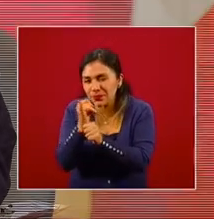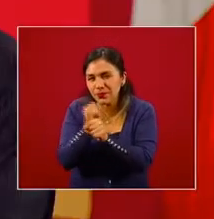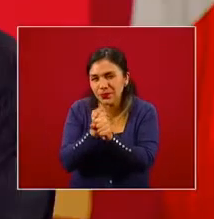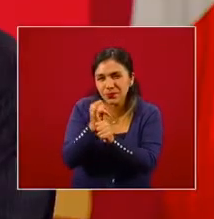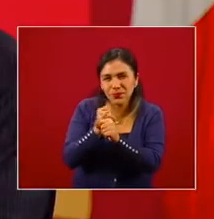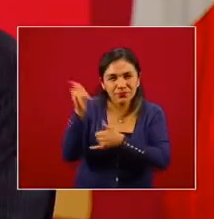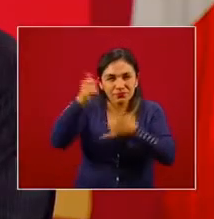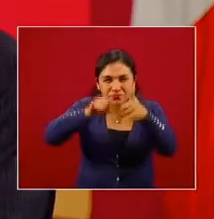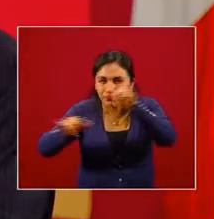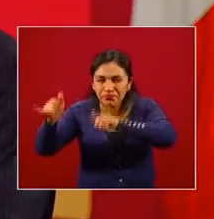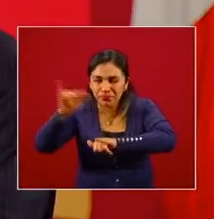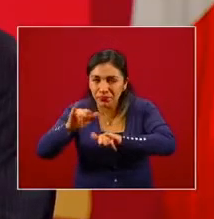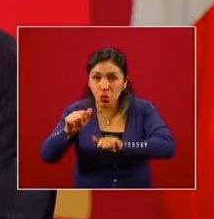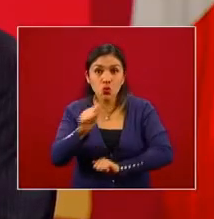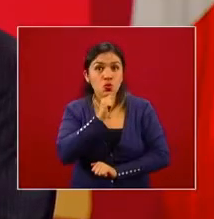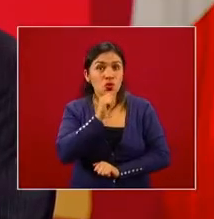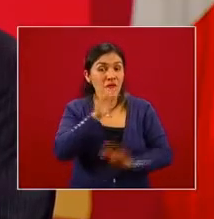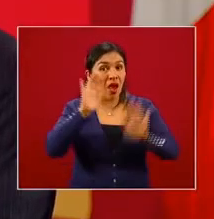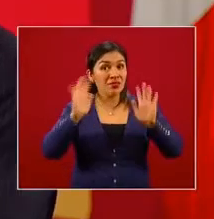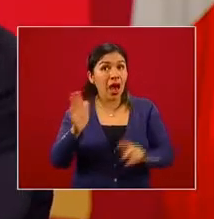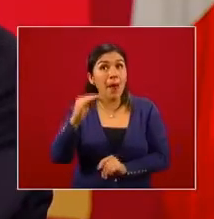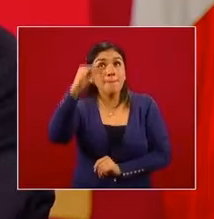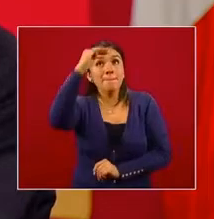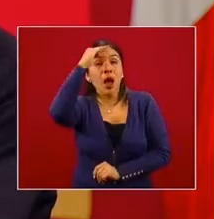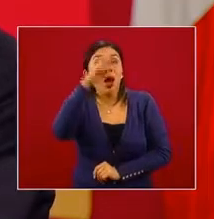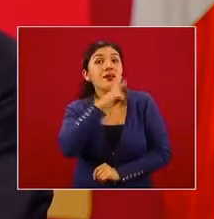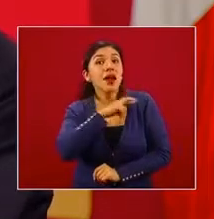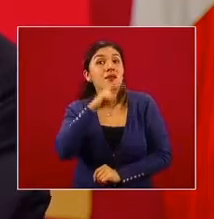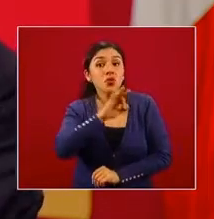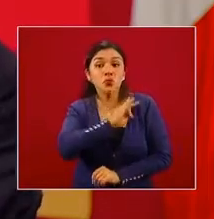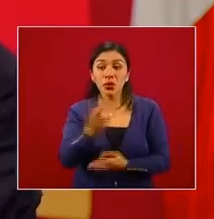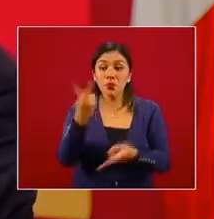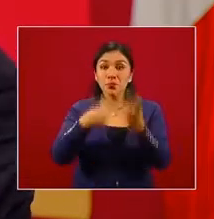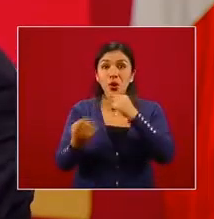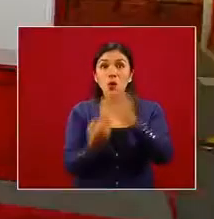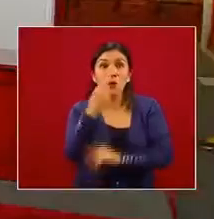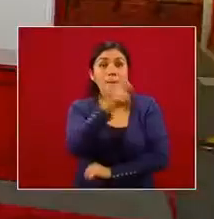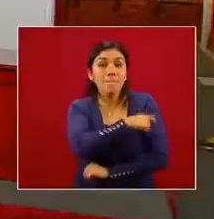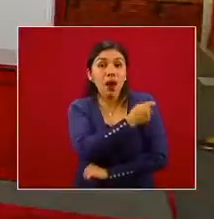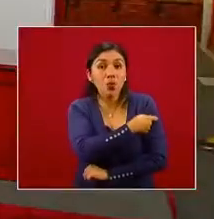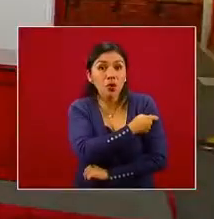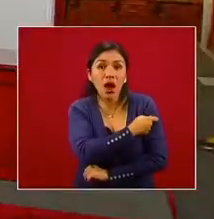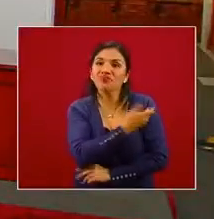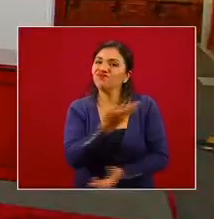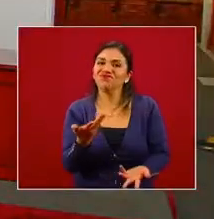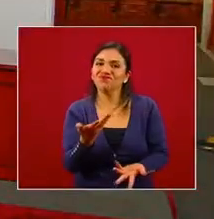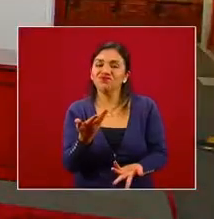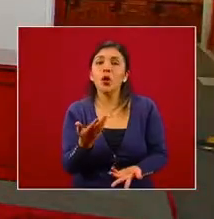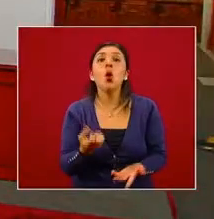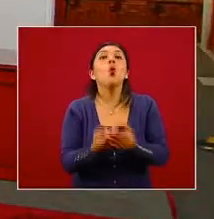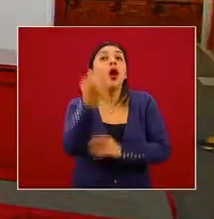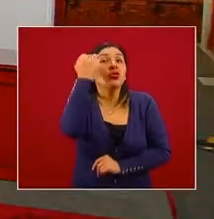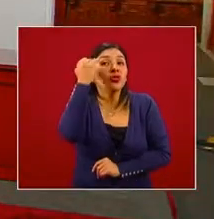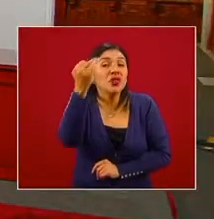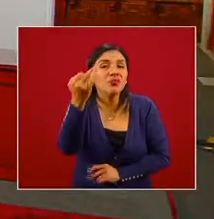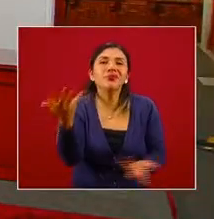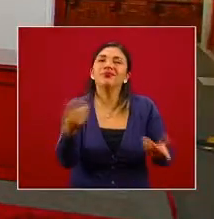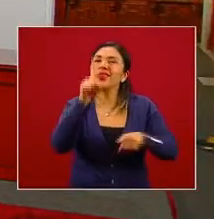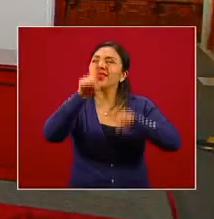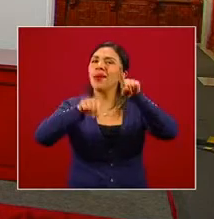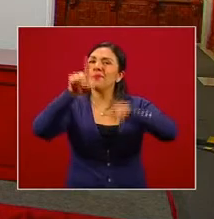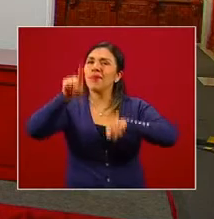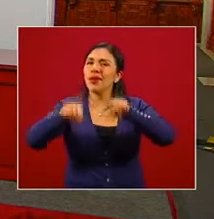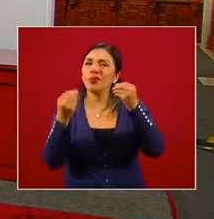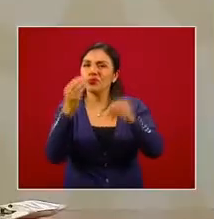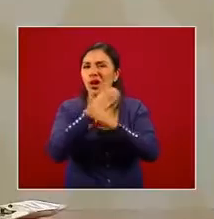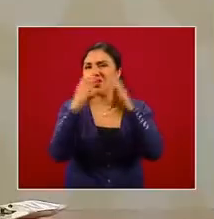possible use. We still are not expecting those to be able to be used quickly. How long